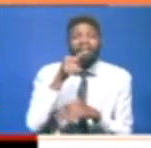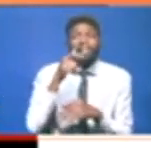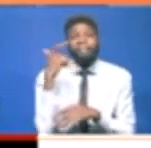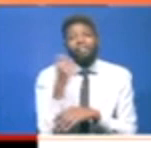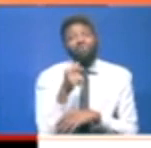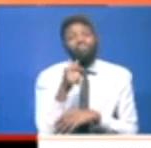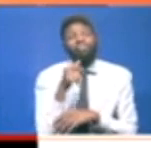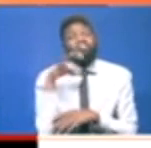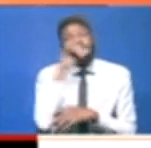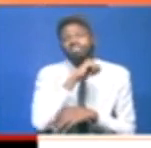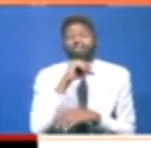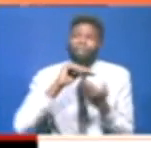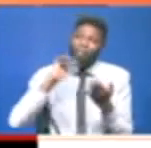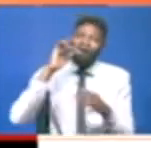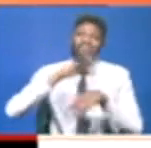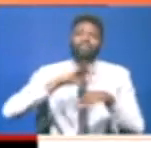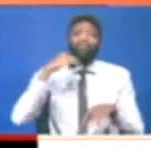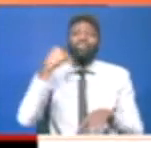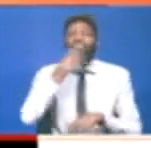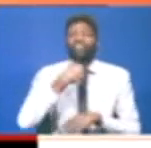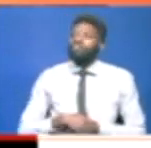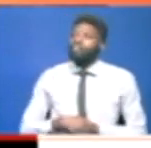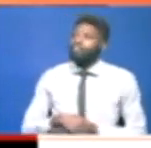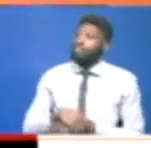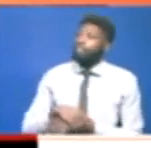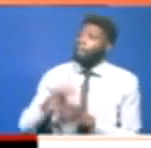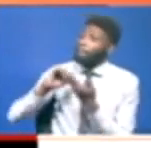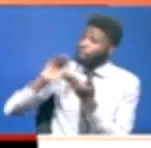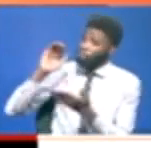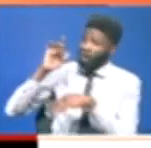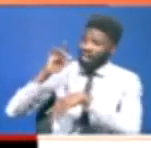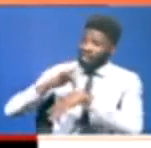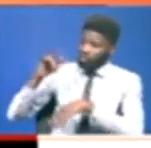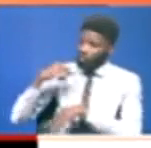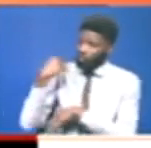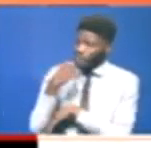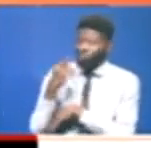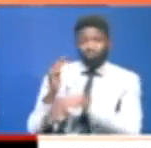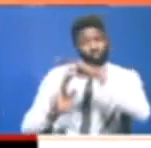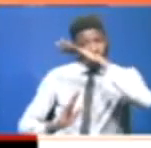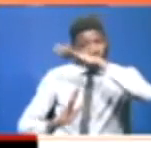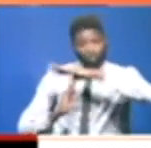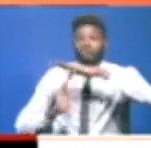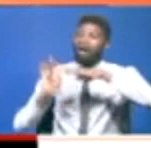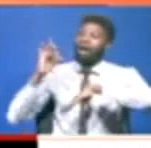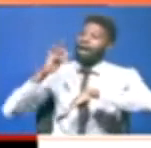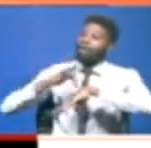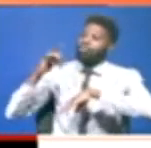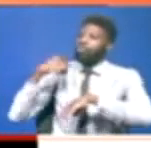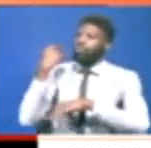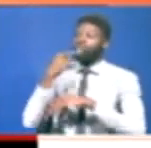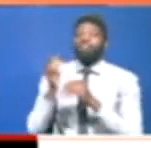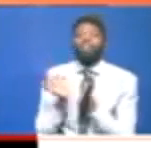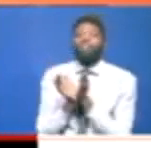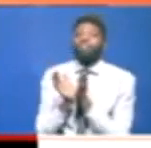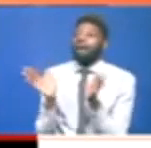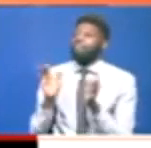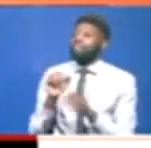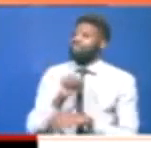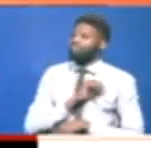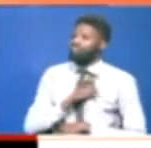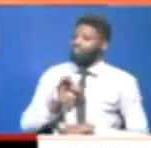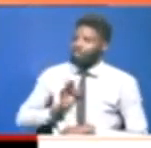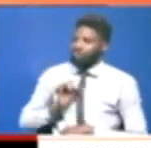Apparently, the affected category. The most affected. The most affected is the public. Is the public sector.